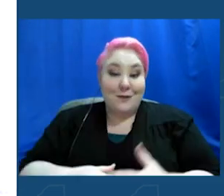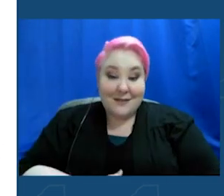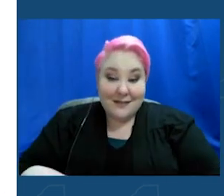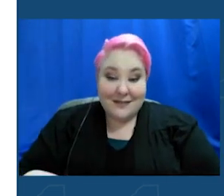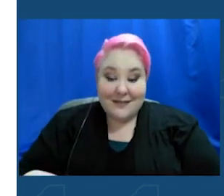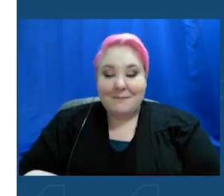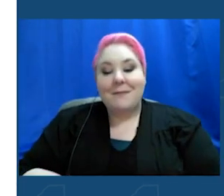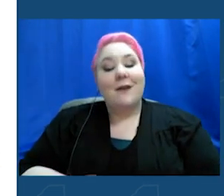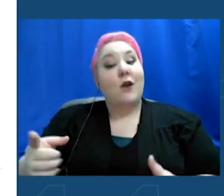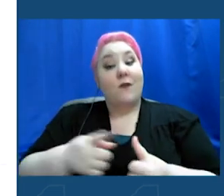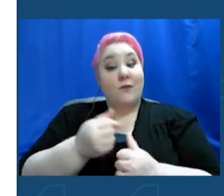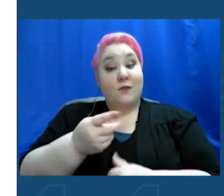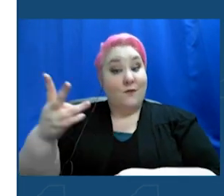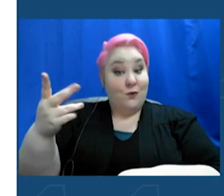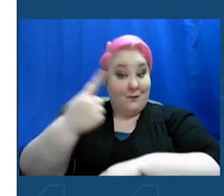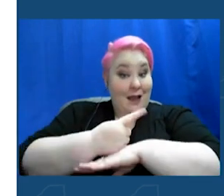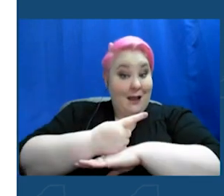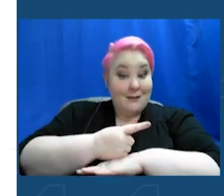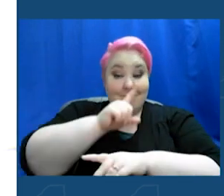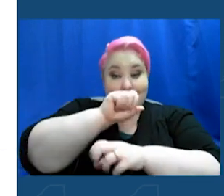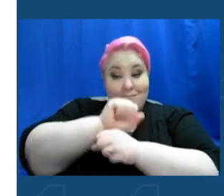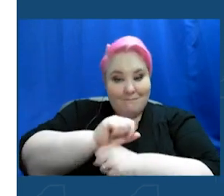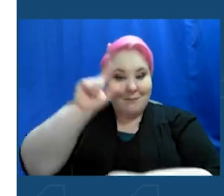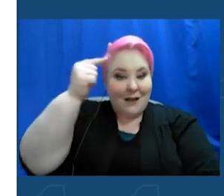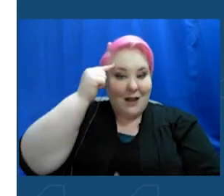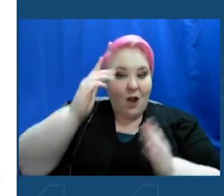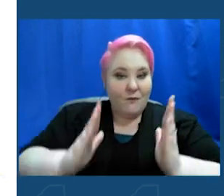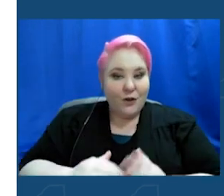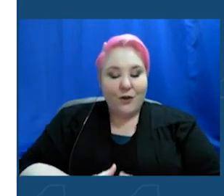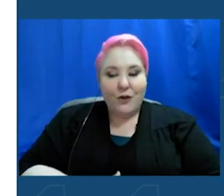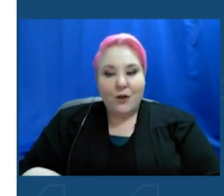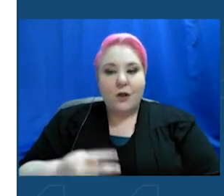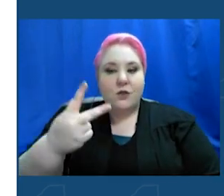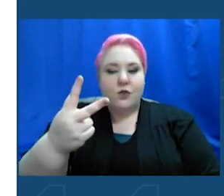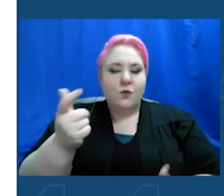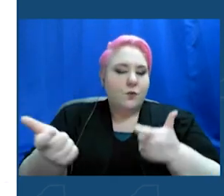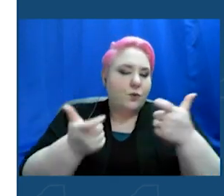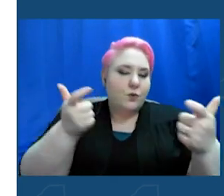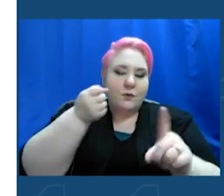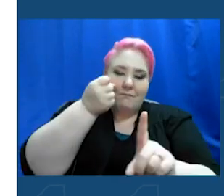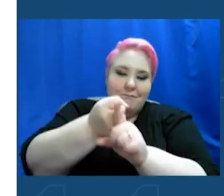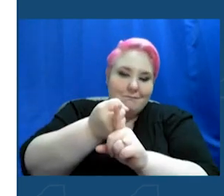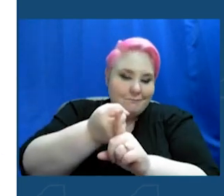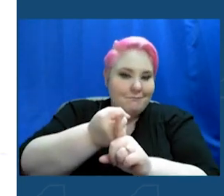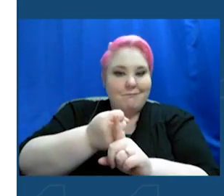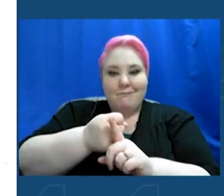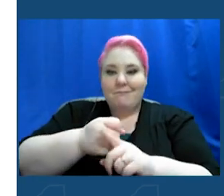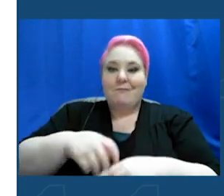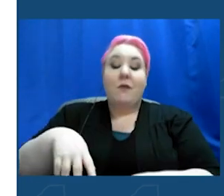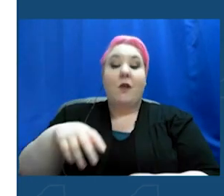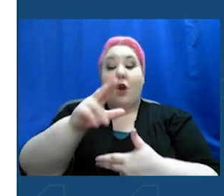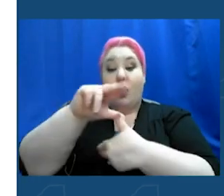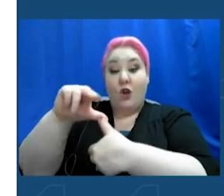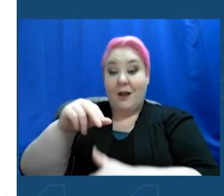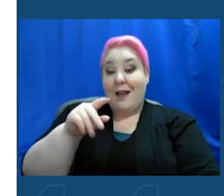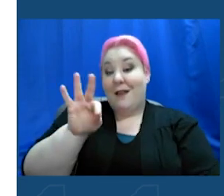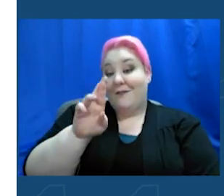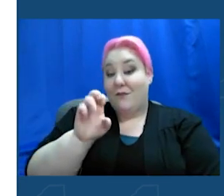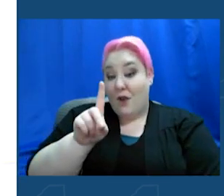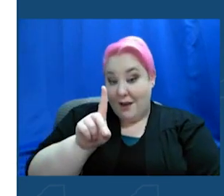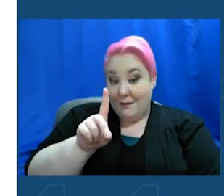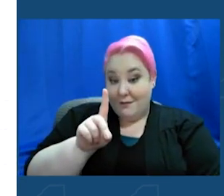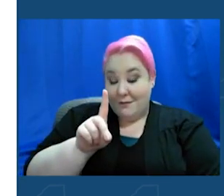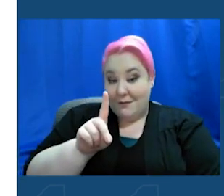few days as governor, 2 massive storms hitting New York State. Hurricane Fred, which